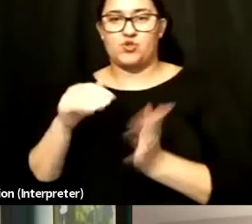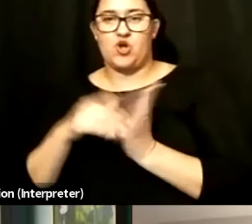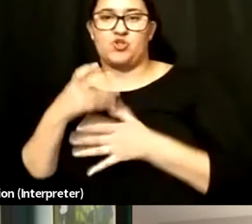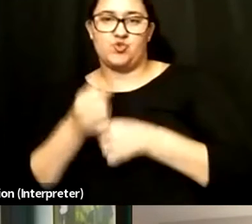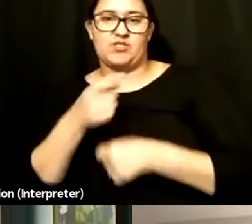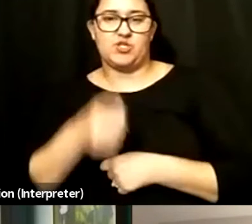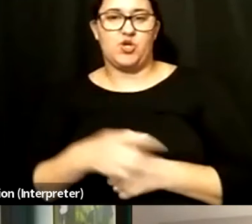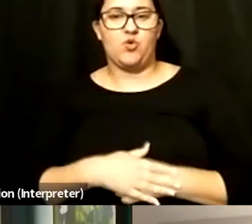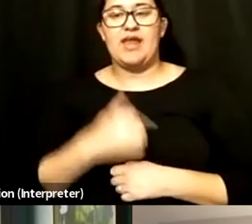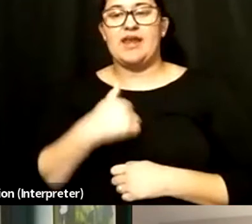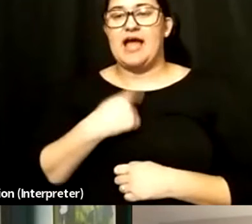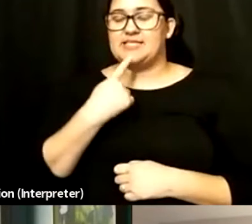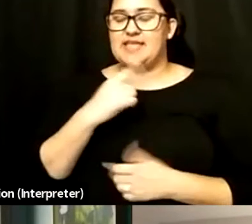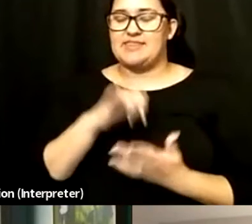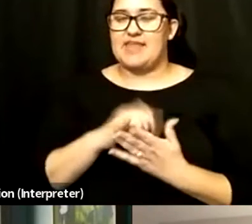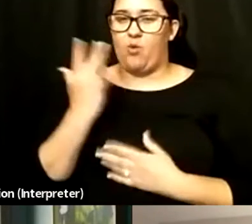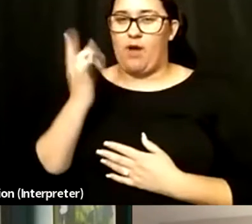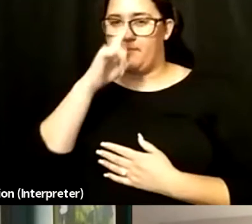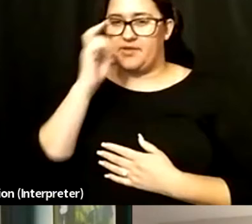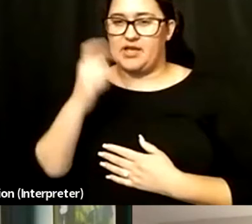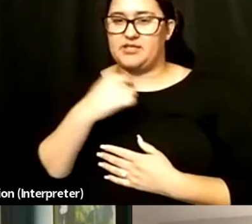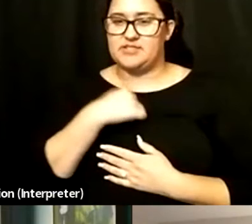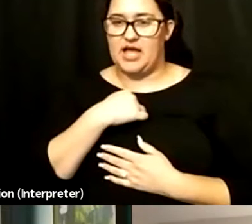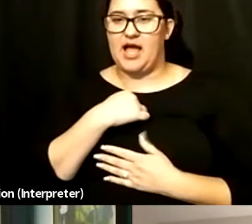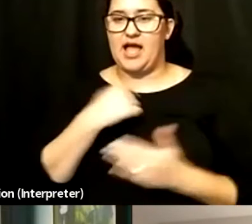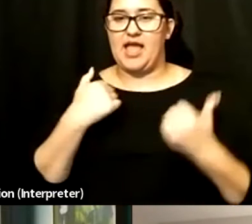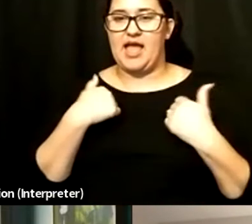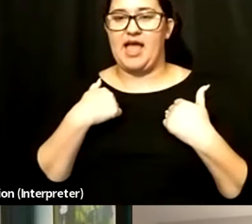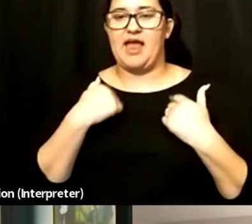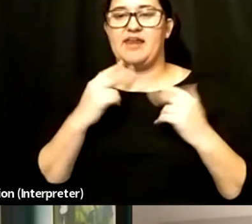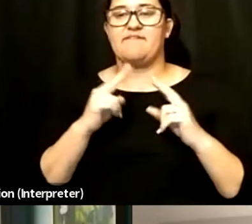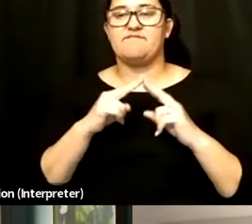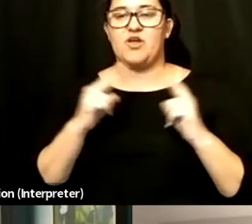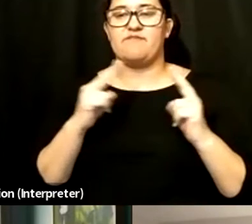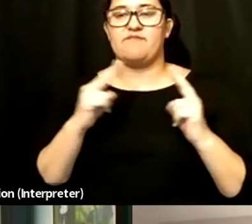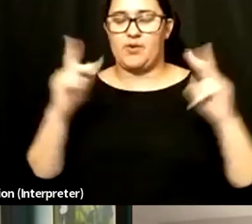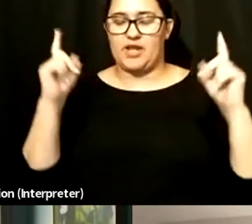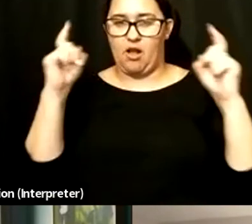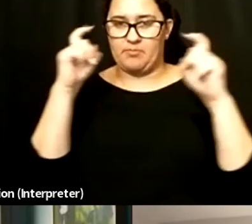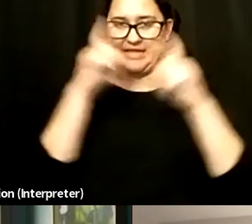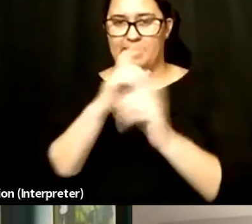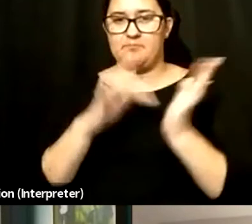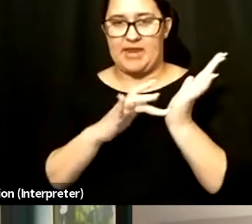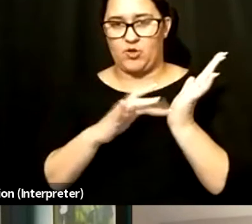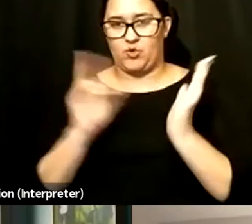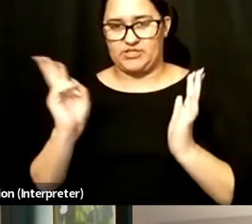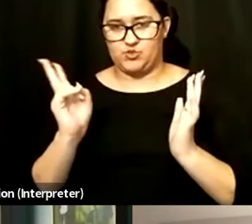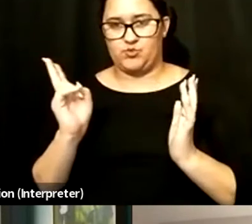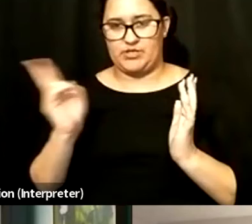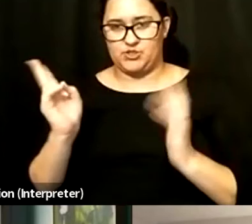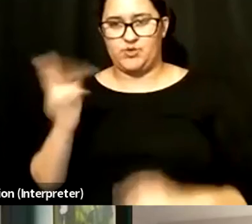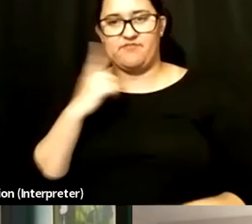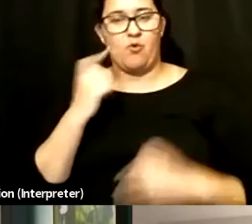say that because, I have a very, very complicated medical history, as many of us